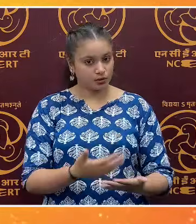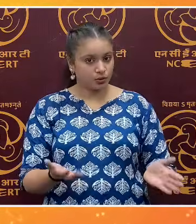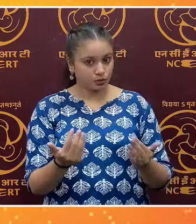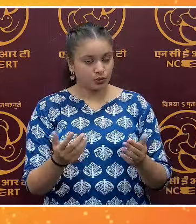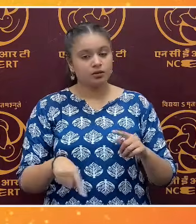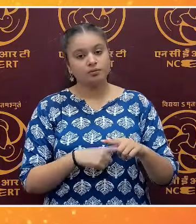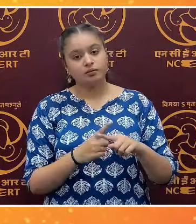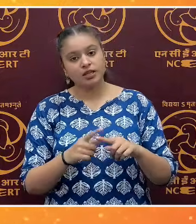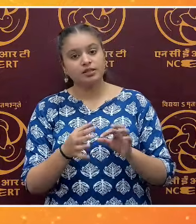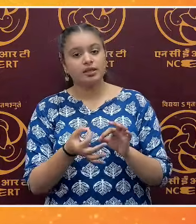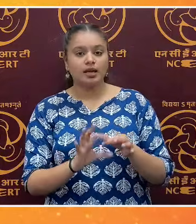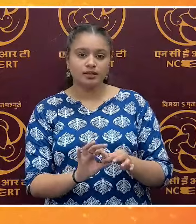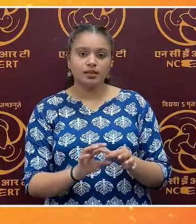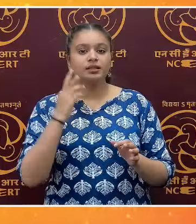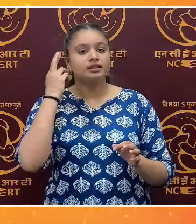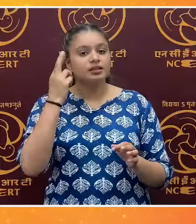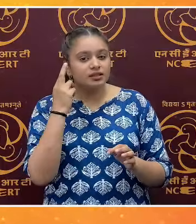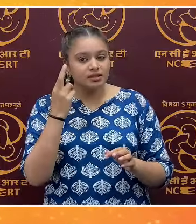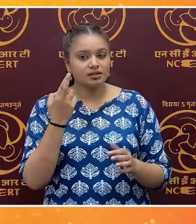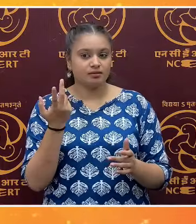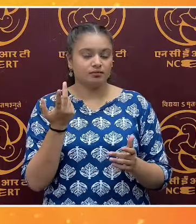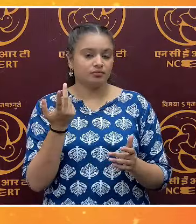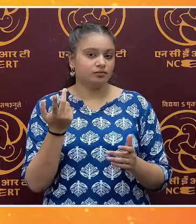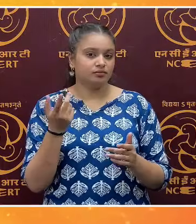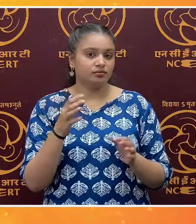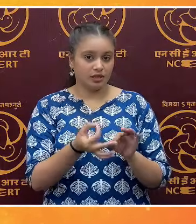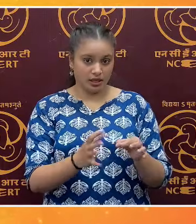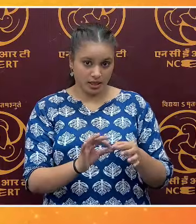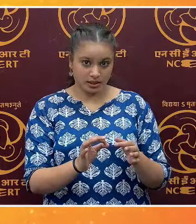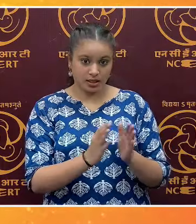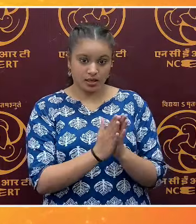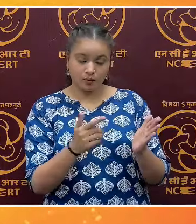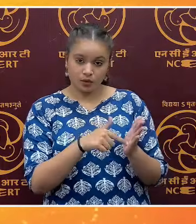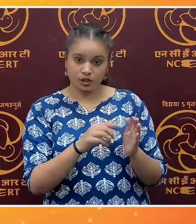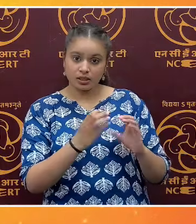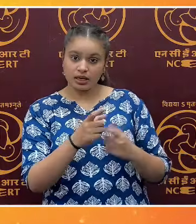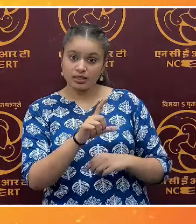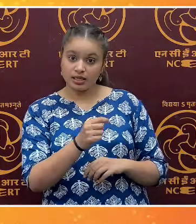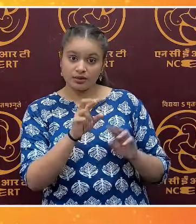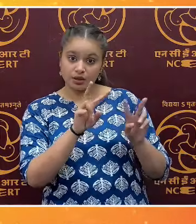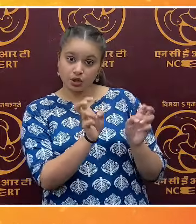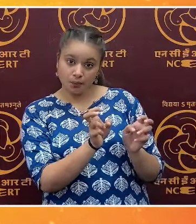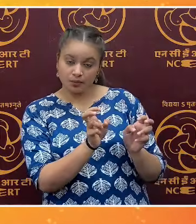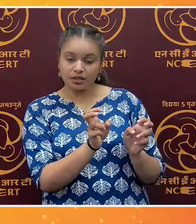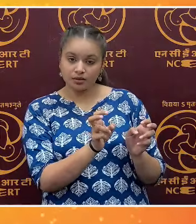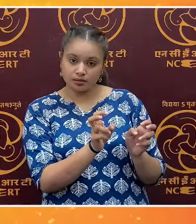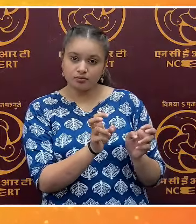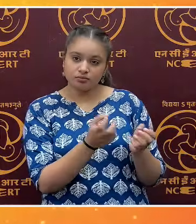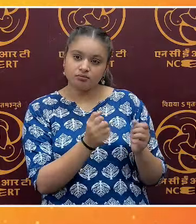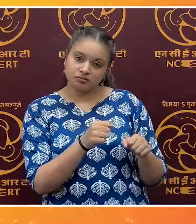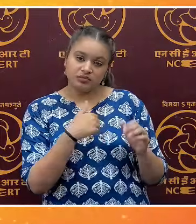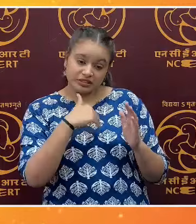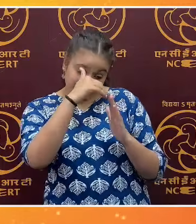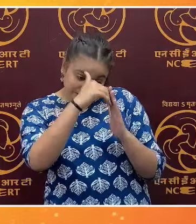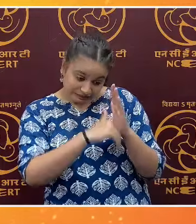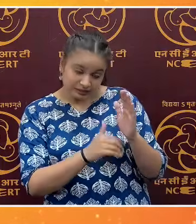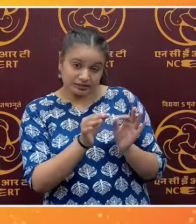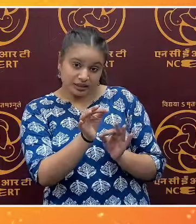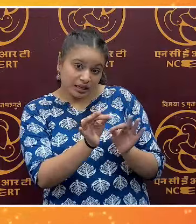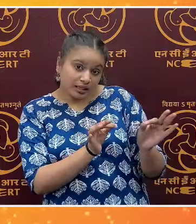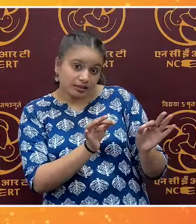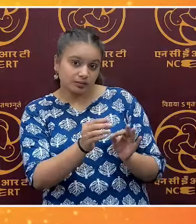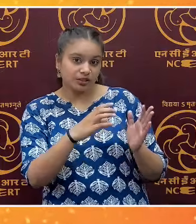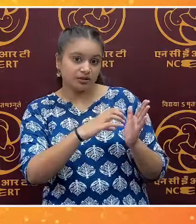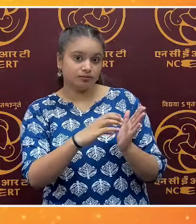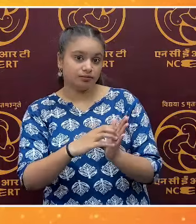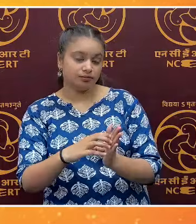the NCERT, because it is a in NCERT class 10th topic, and the very detailed way they have written